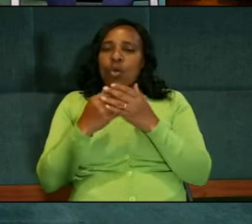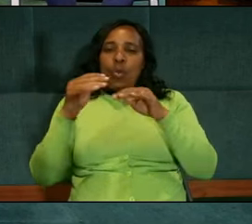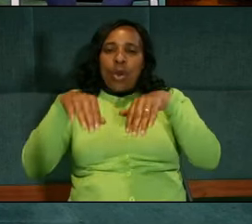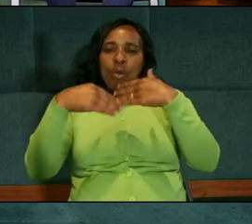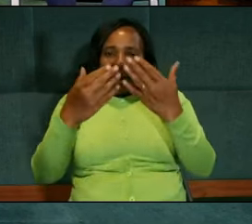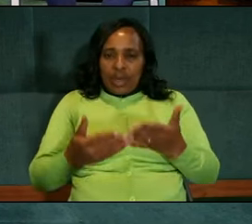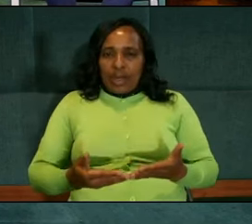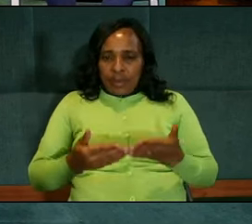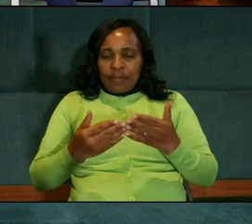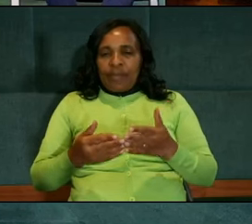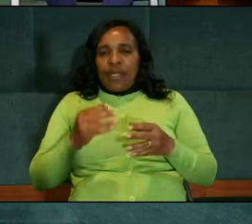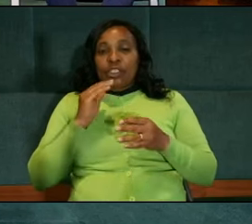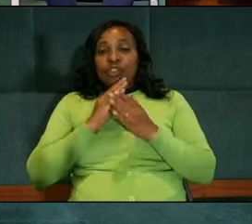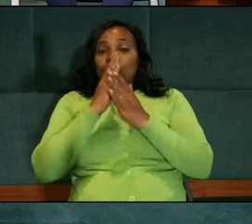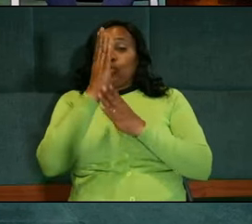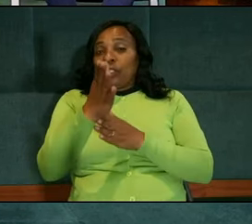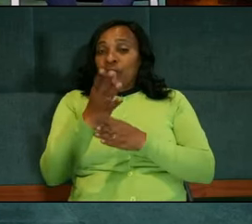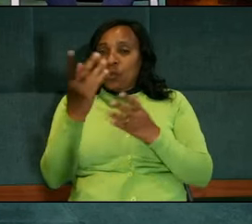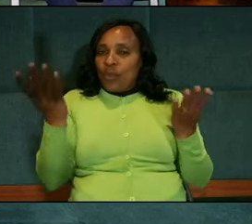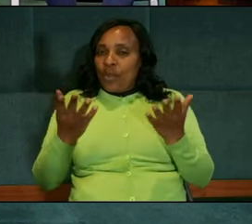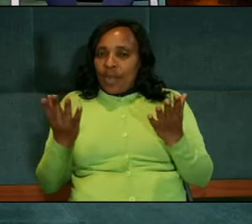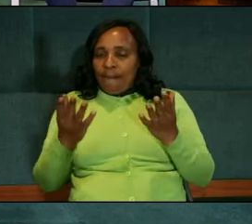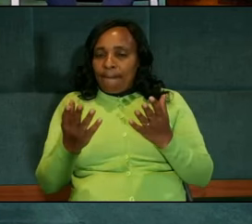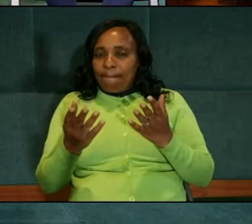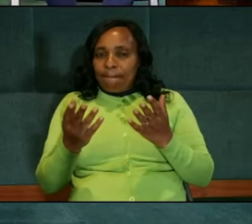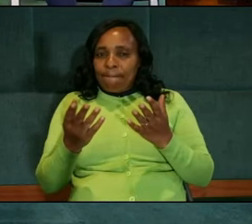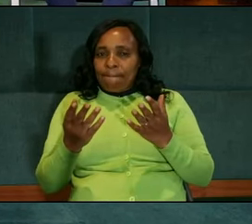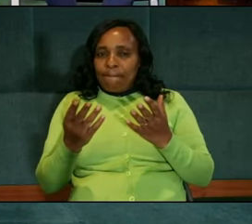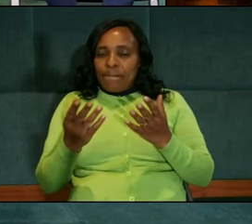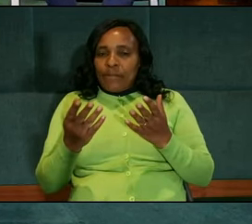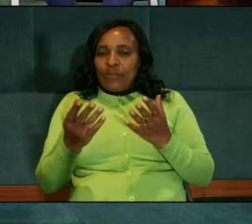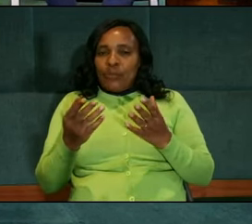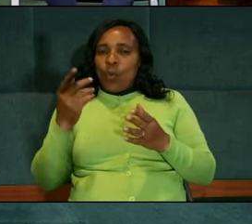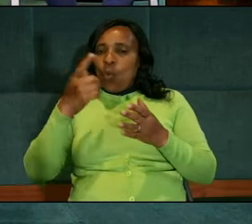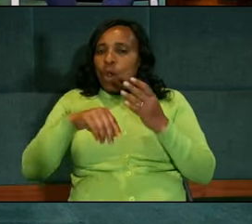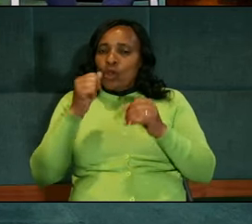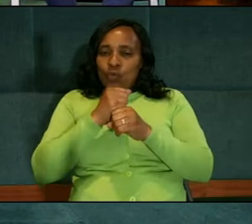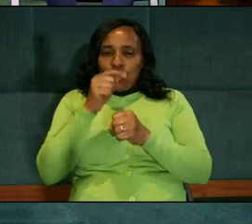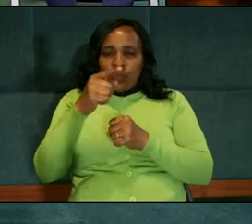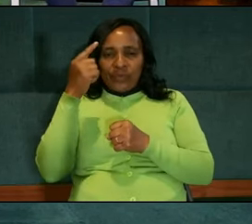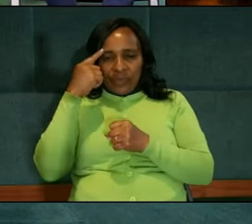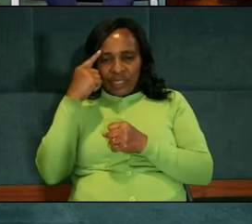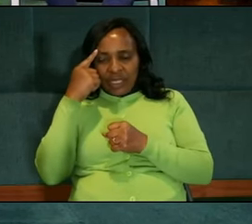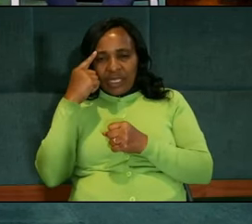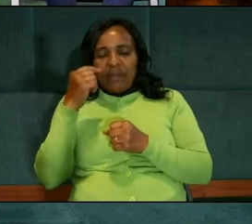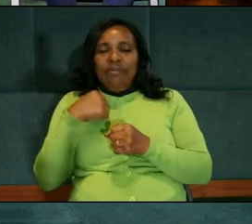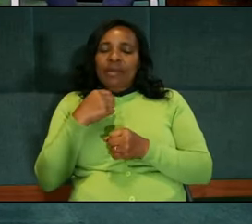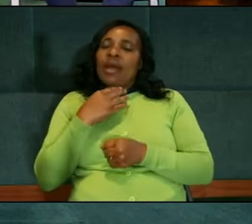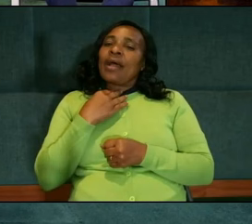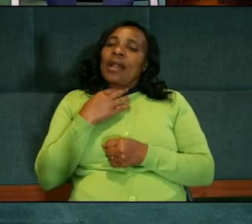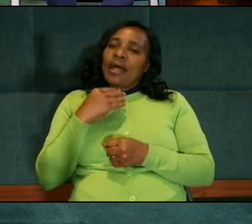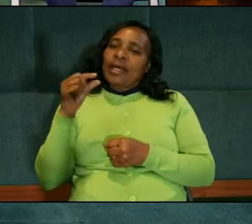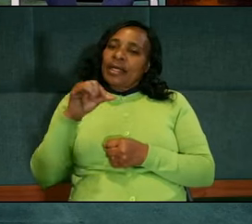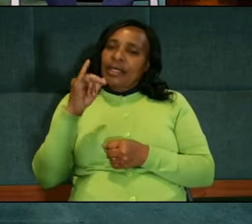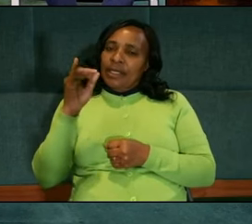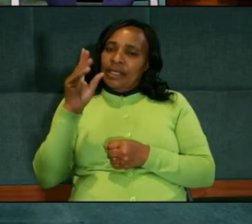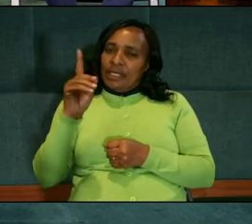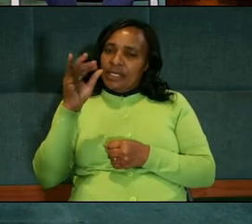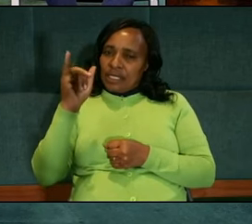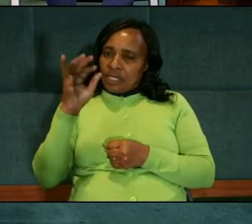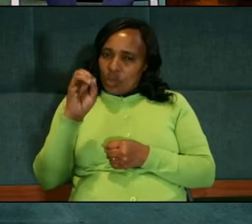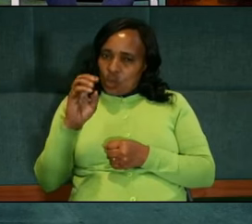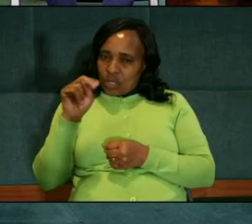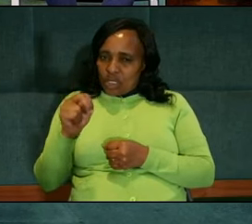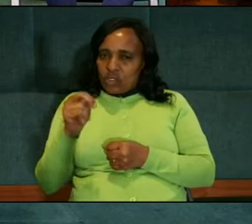I'd like to straight on to just go into the what do you think section, and I'd like Gideon to take